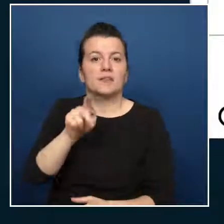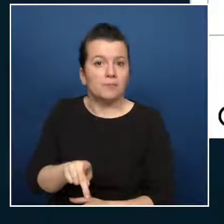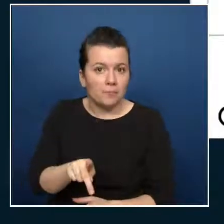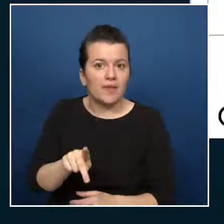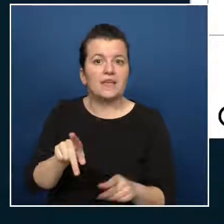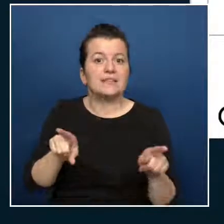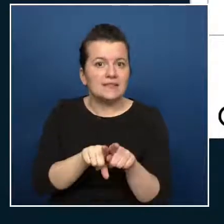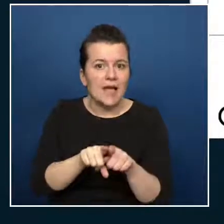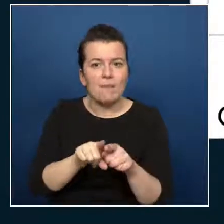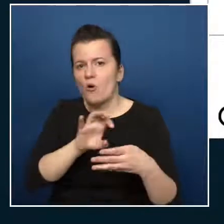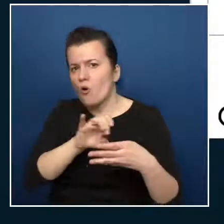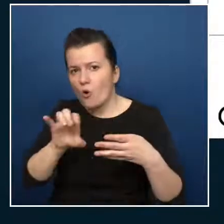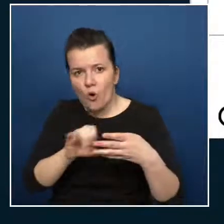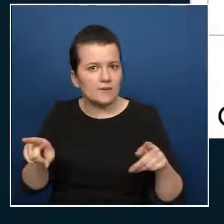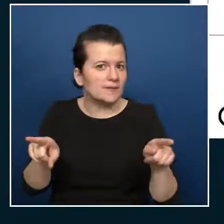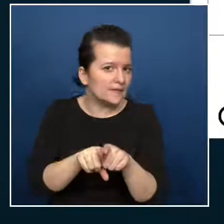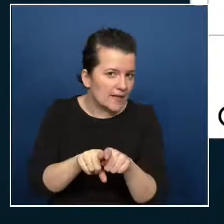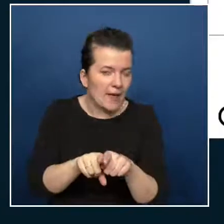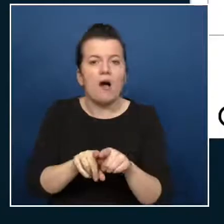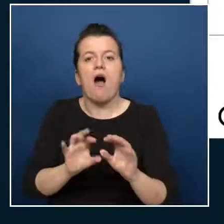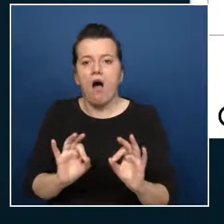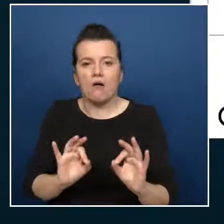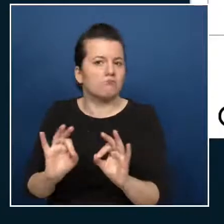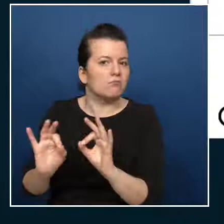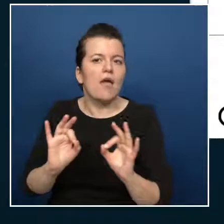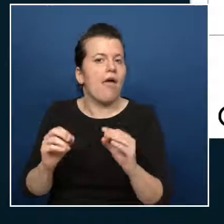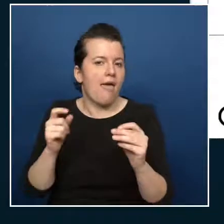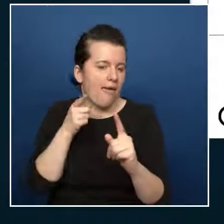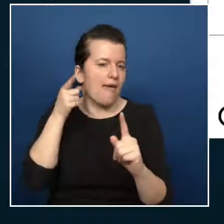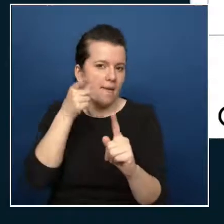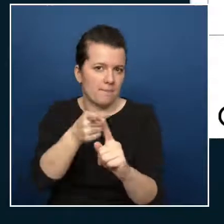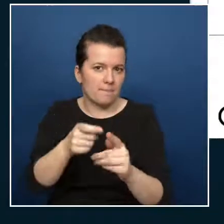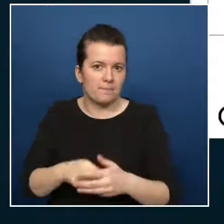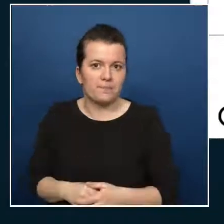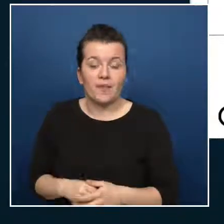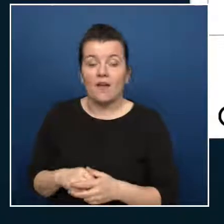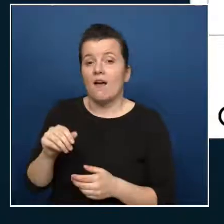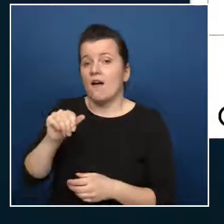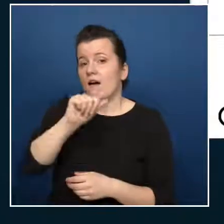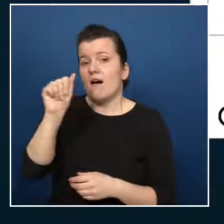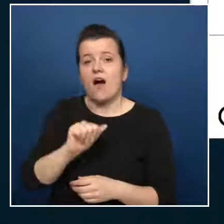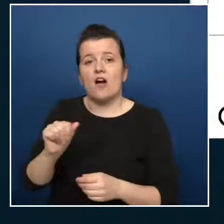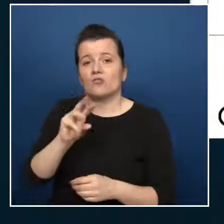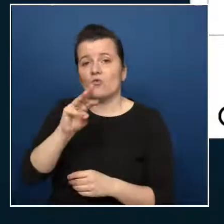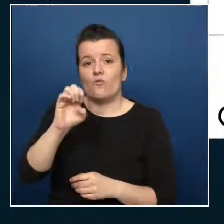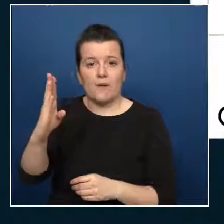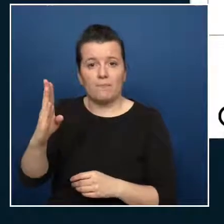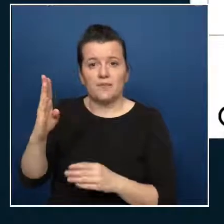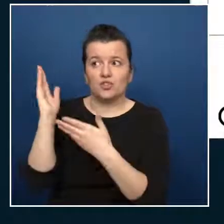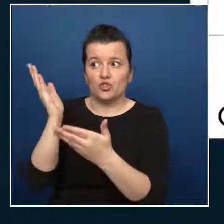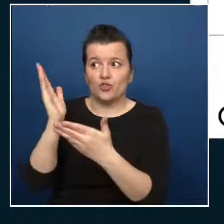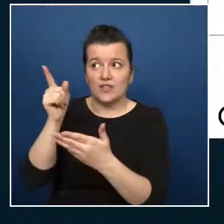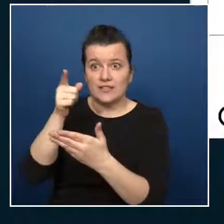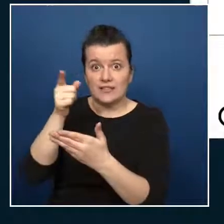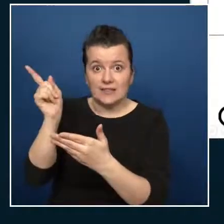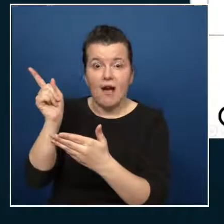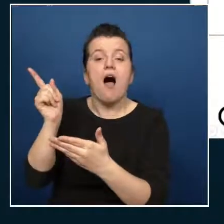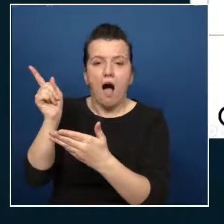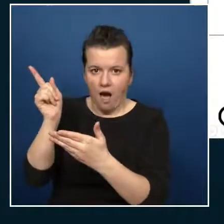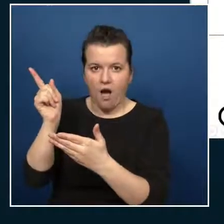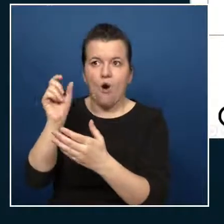like ASP.NET, and use Azure Web App Services and move the